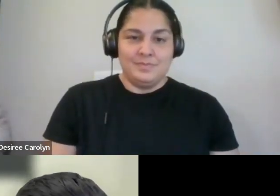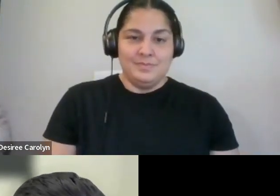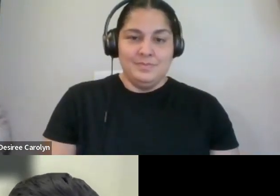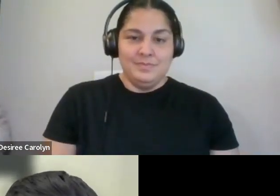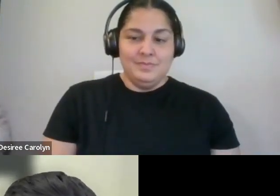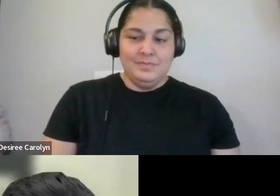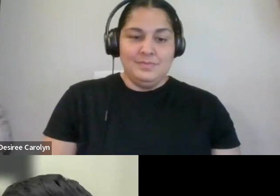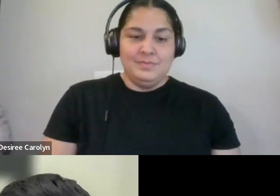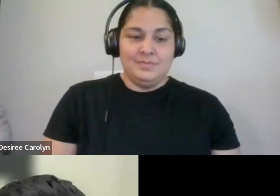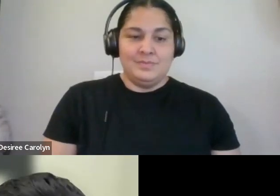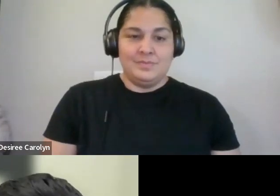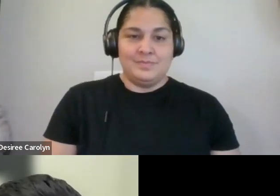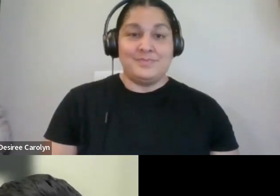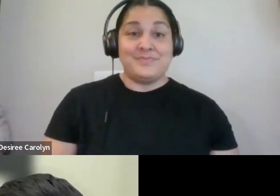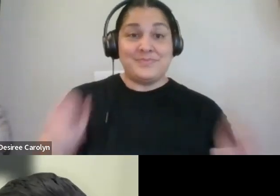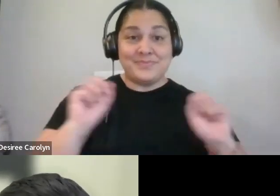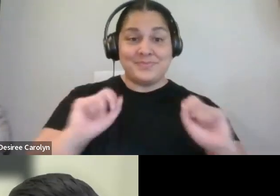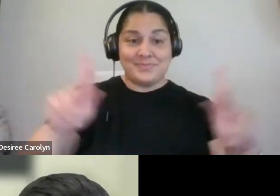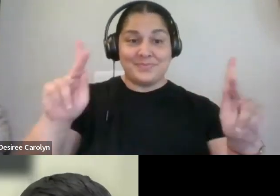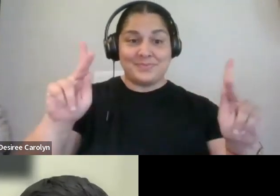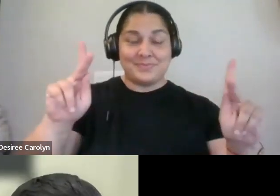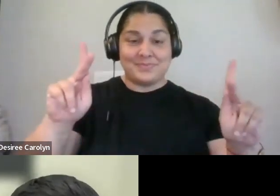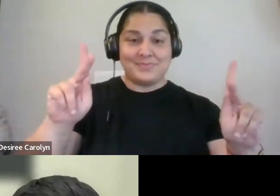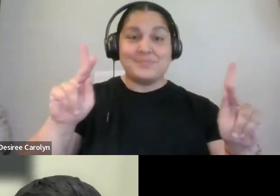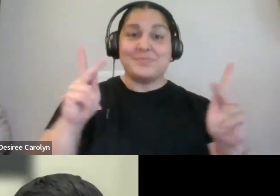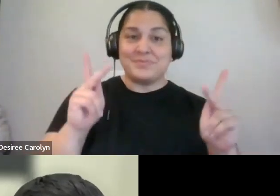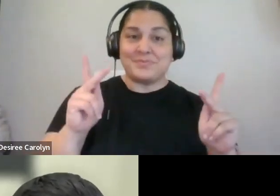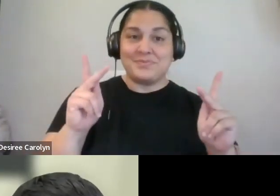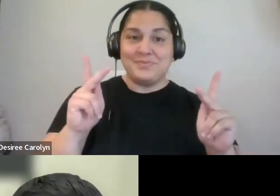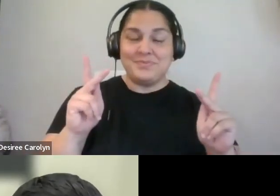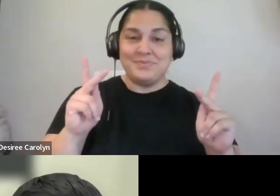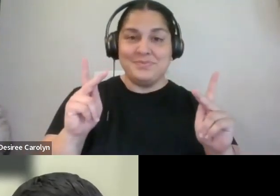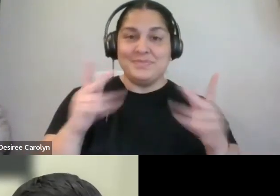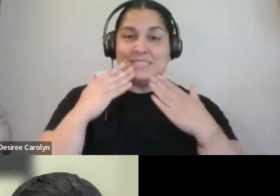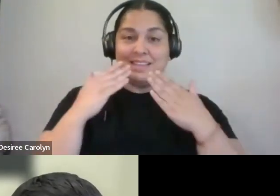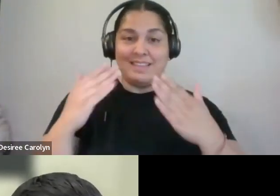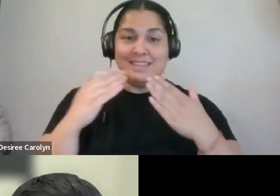Okay, I think that that's it for now. Thank you so much for your presentation.